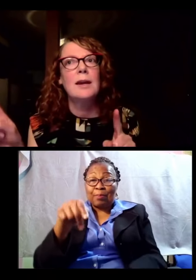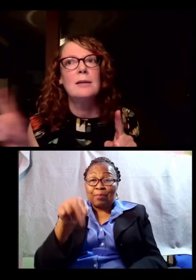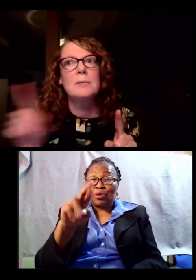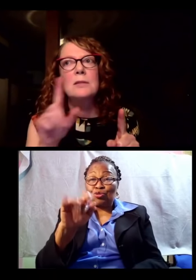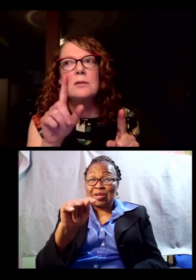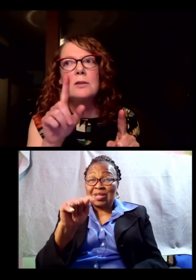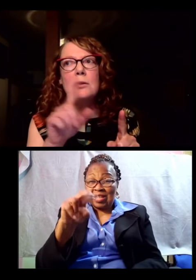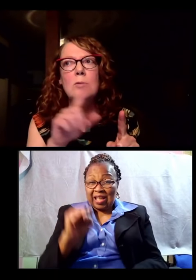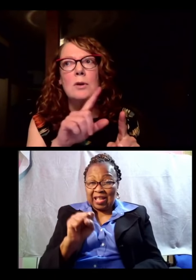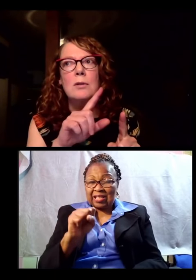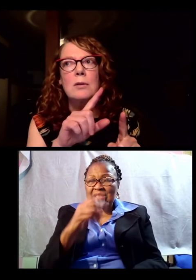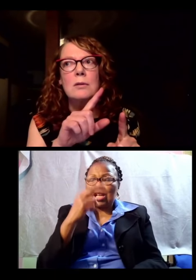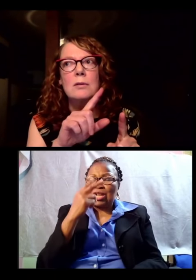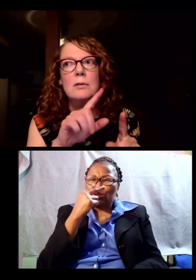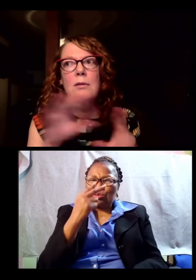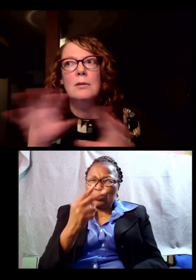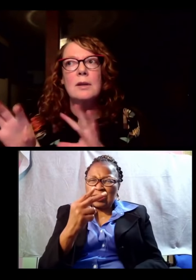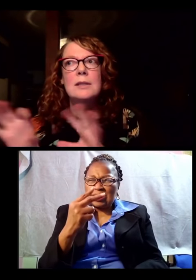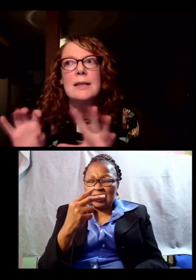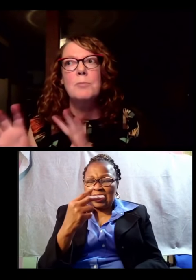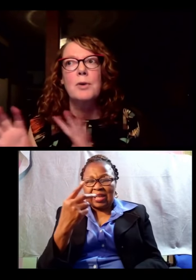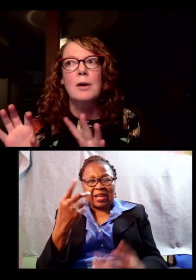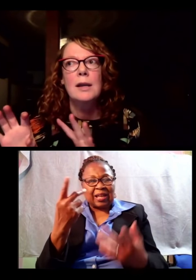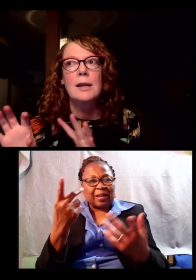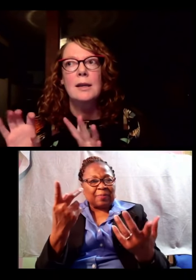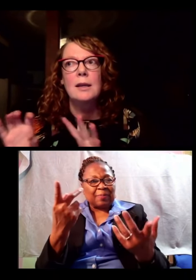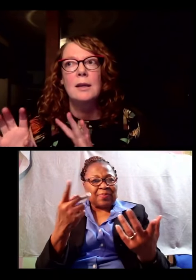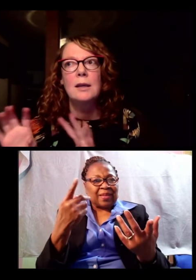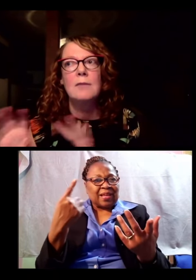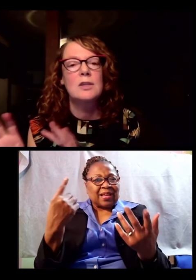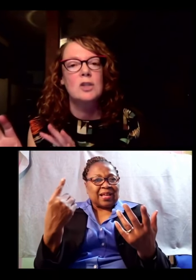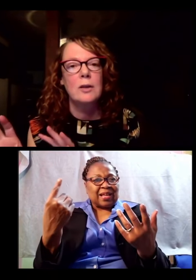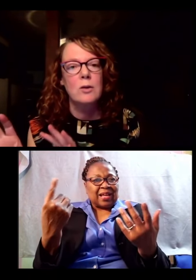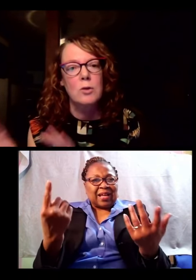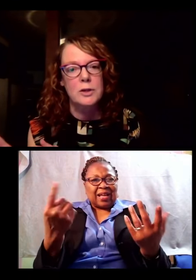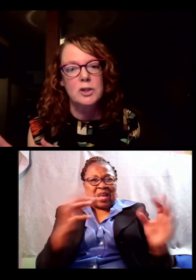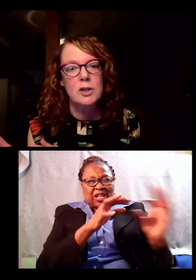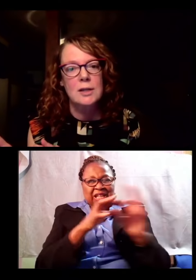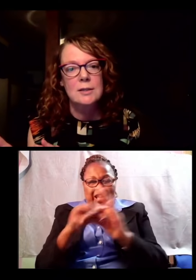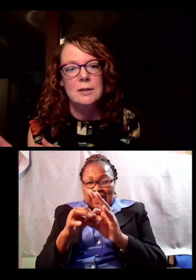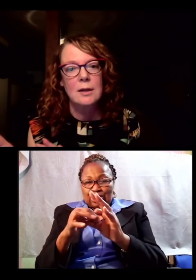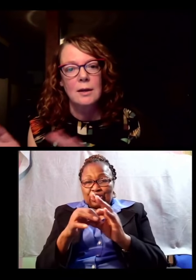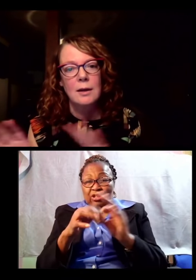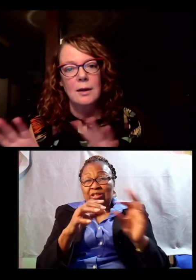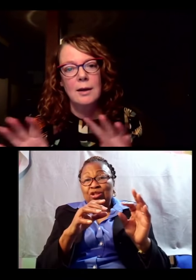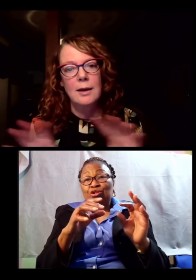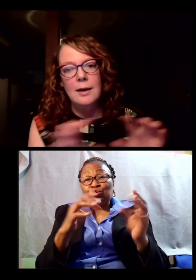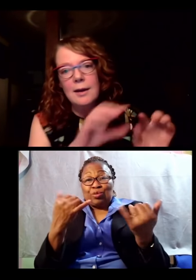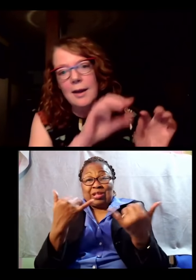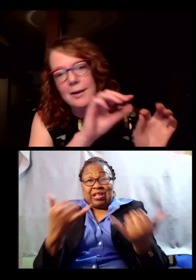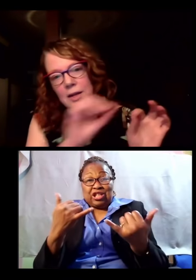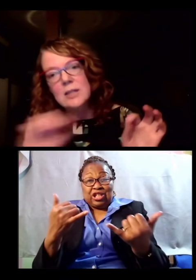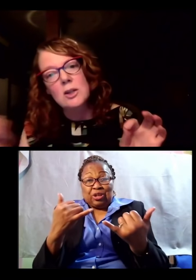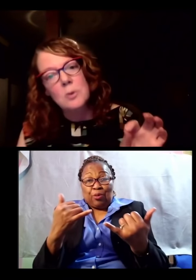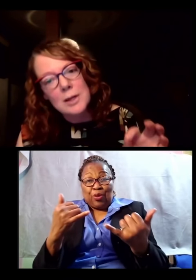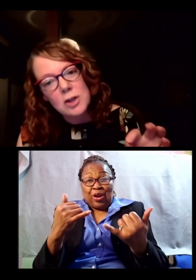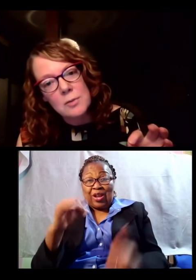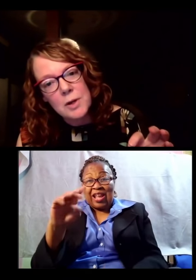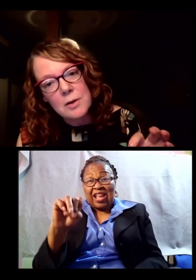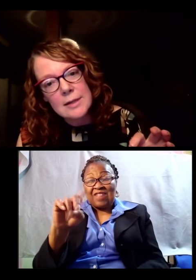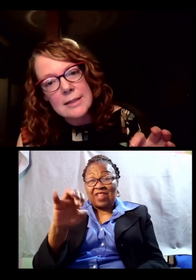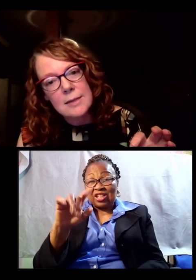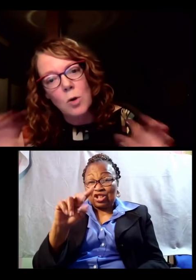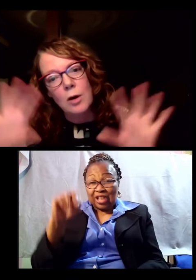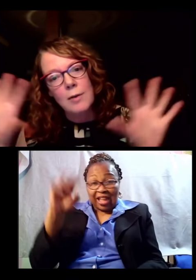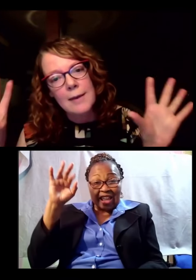through line? I mean, to you, are the contemporary evangelical Christians kind of a continuation